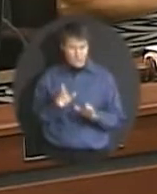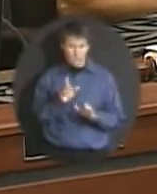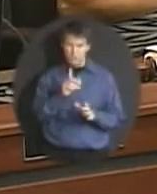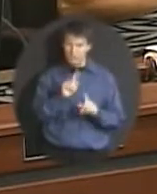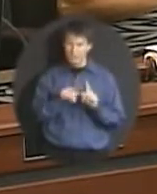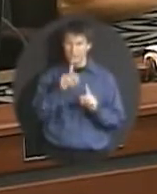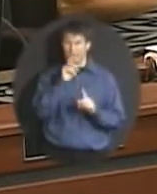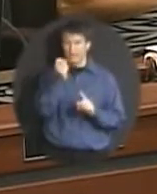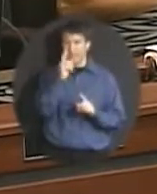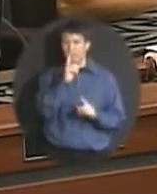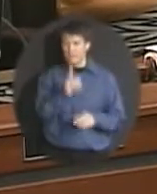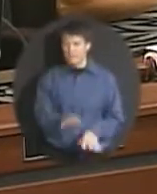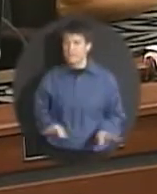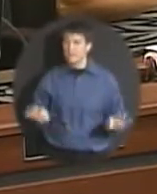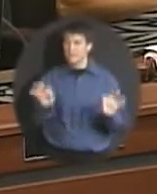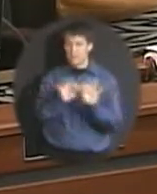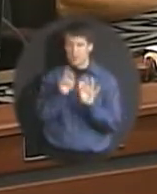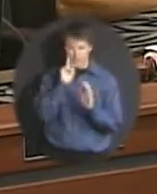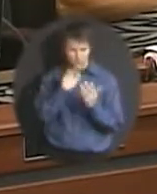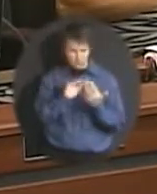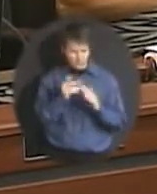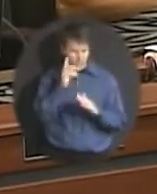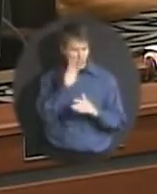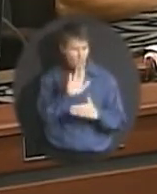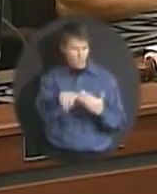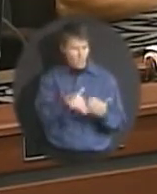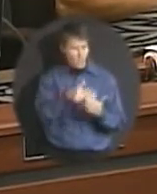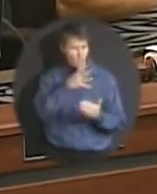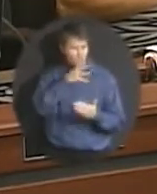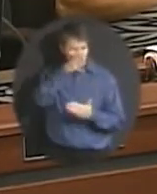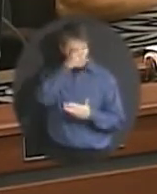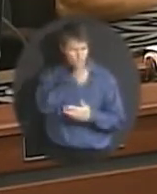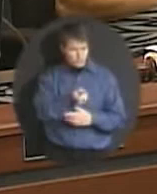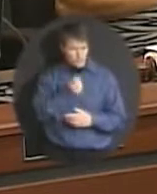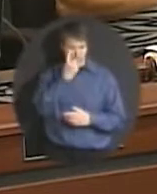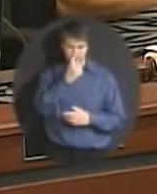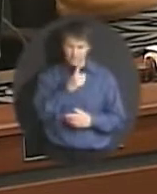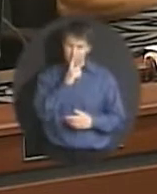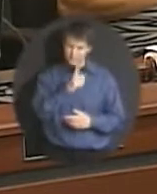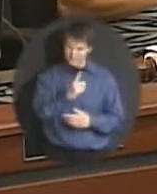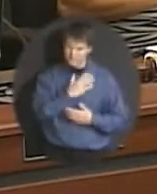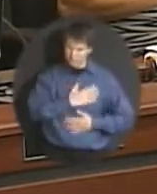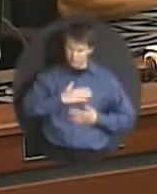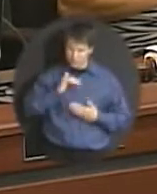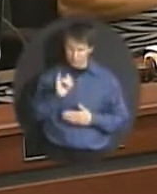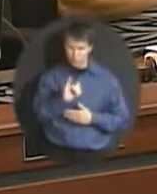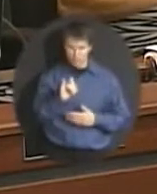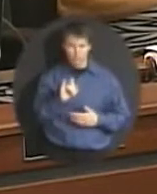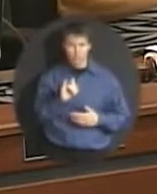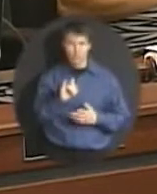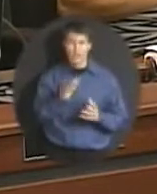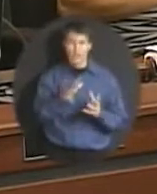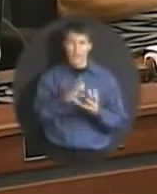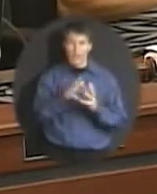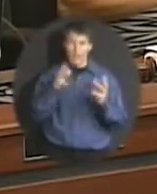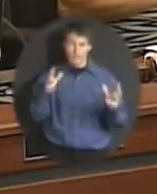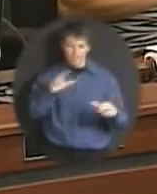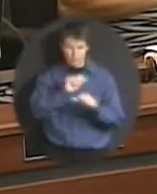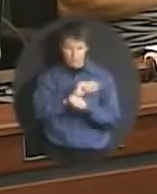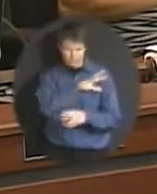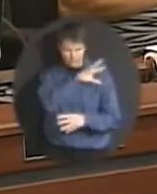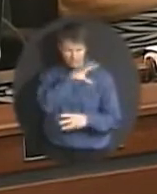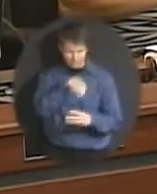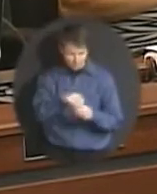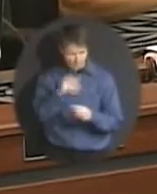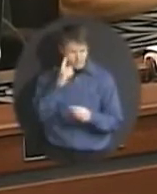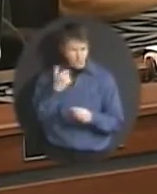so important to the community for all of our parents to understand and appreciate the length that we go to in order for